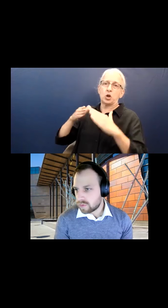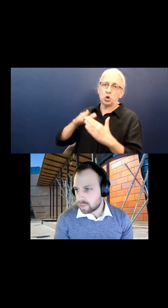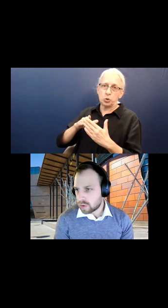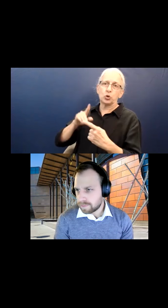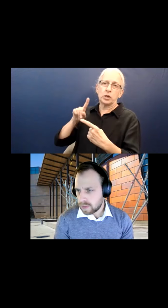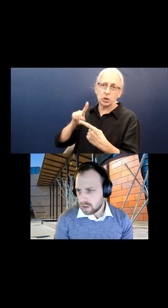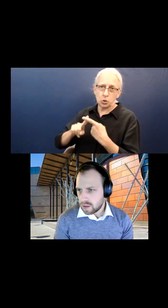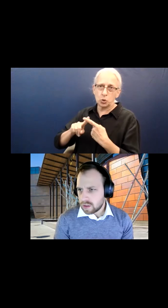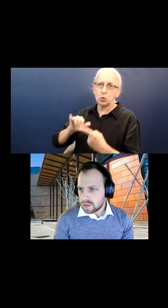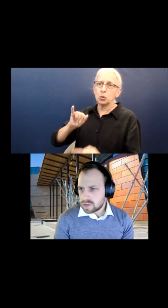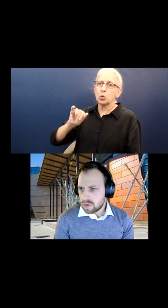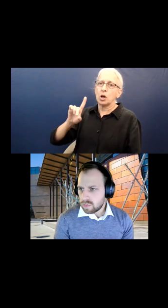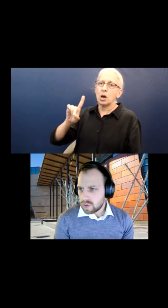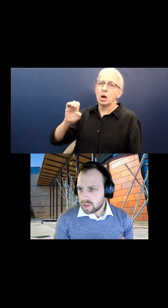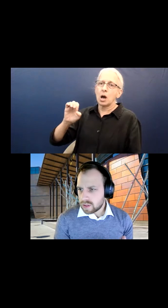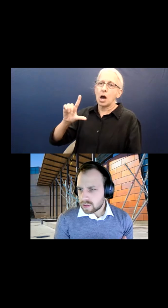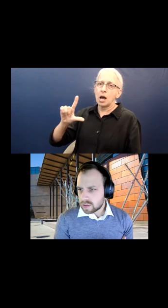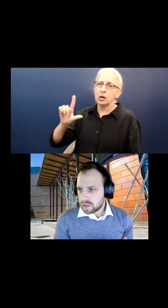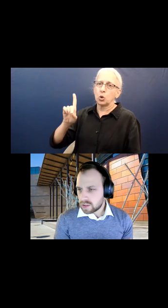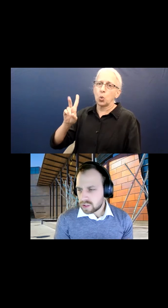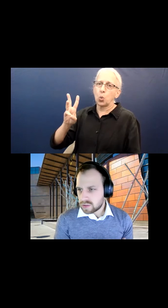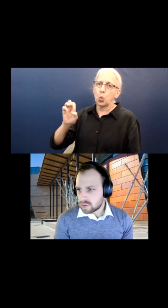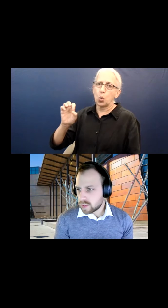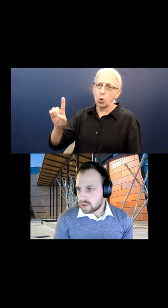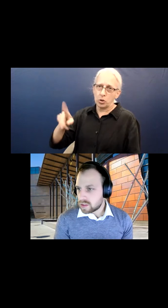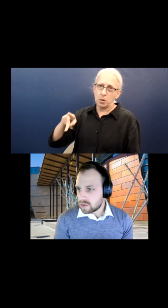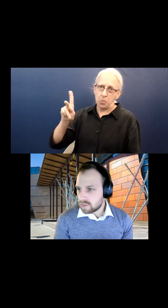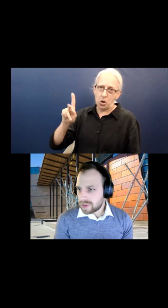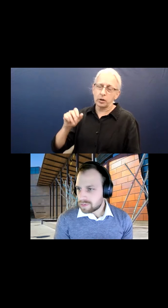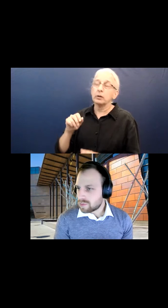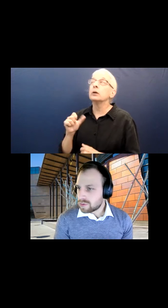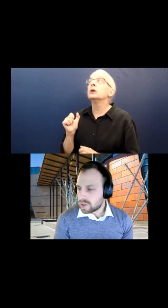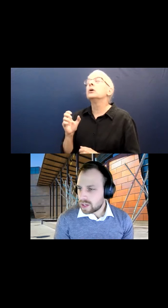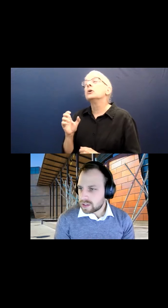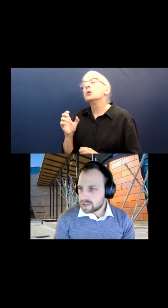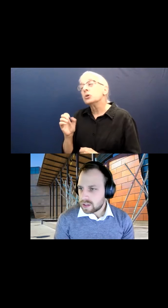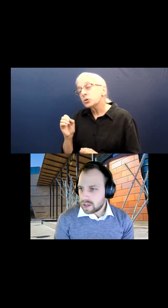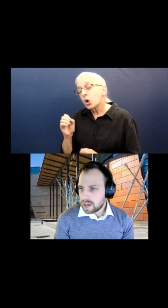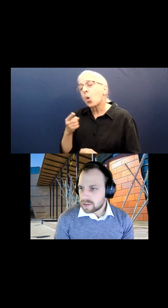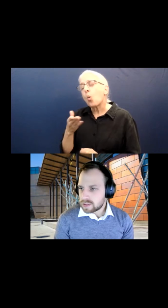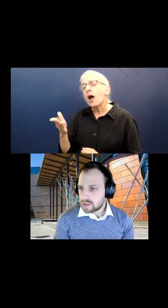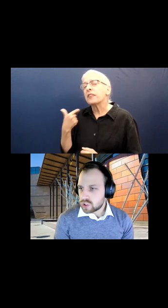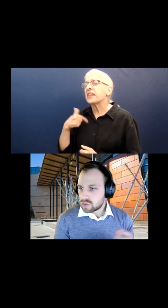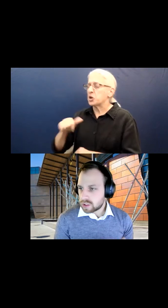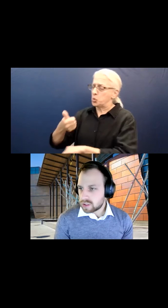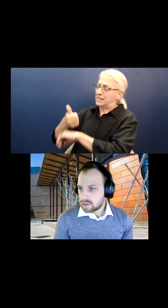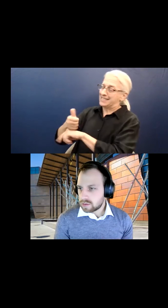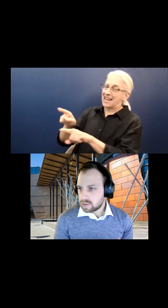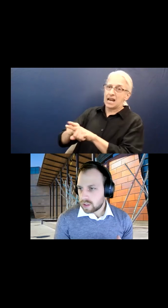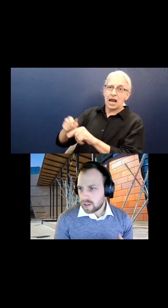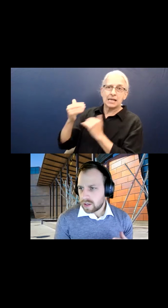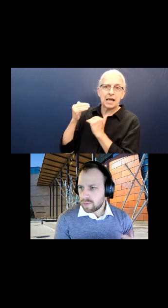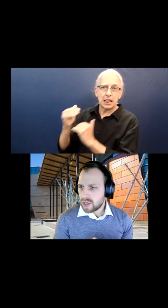the users of the park. So one of the conditions or kind of items that we're looking at is how does this